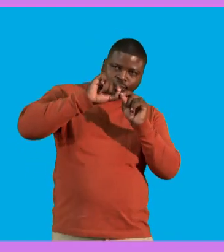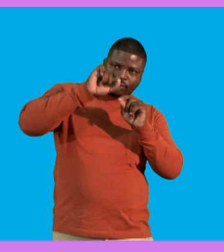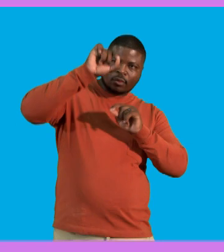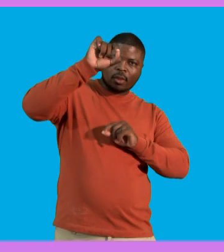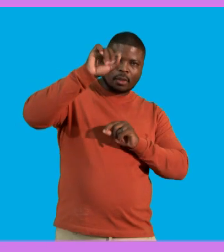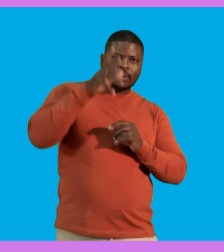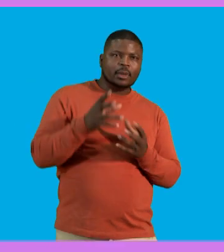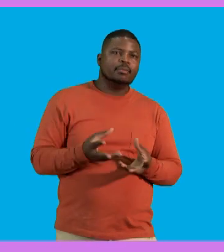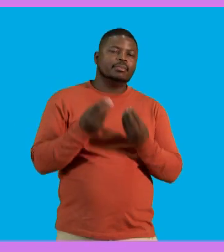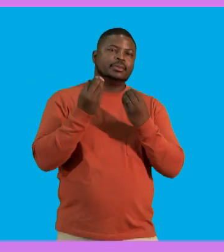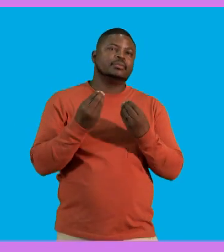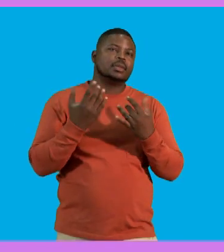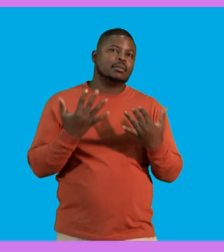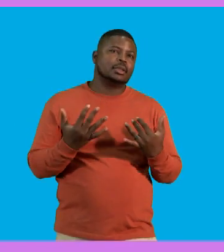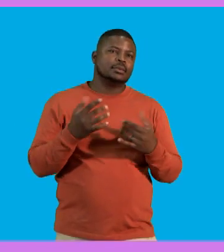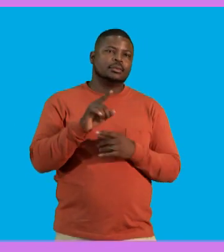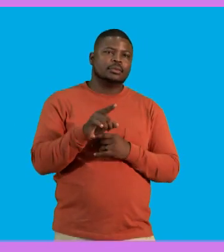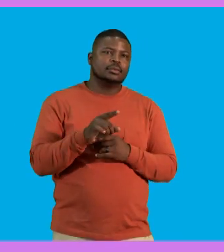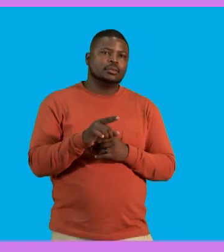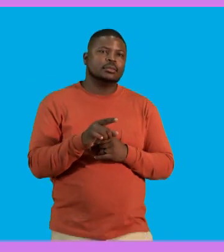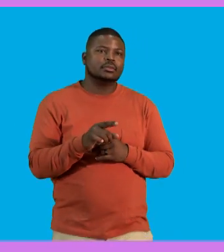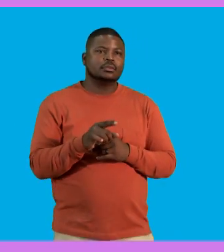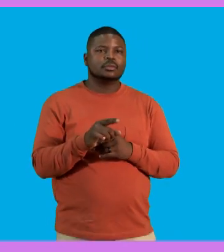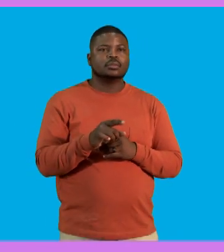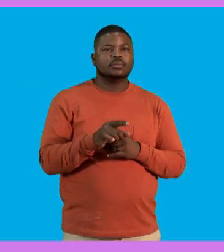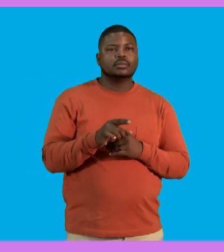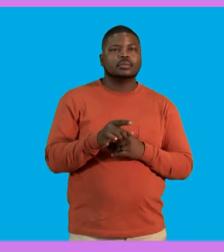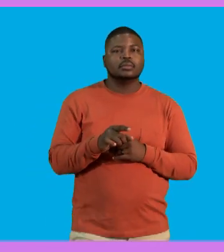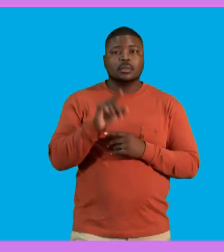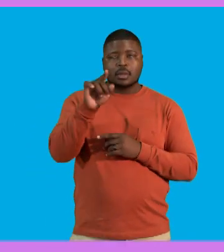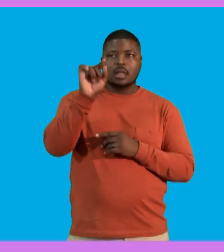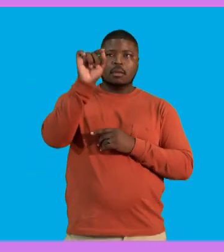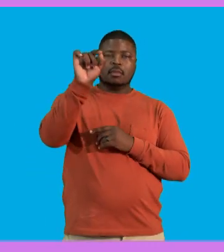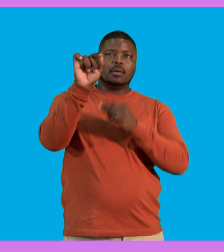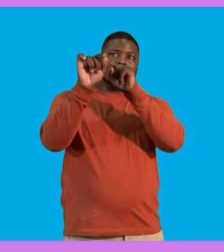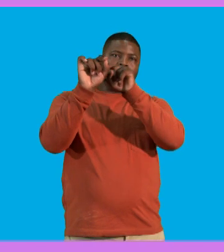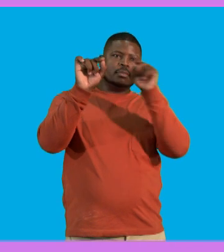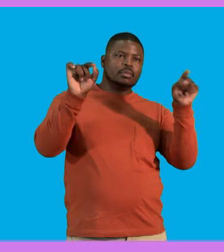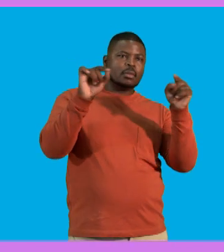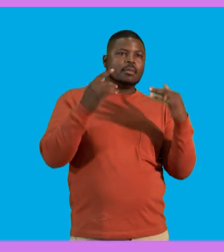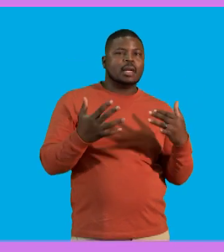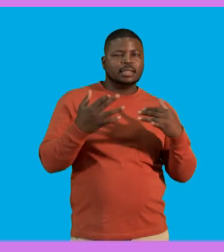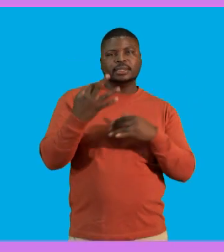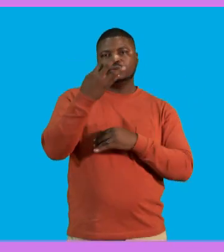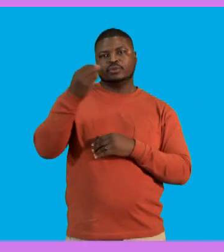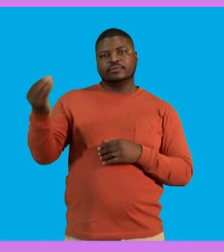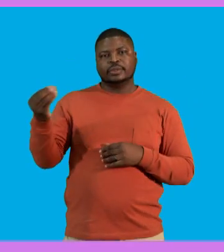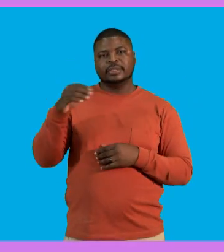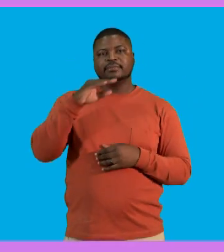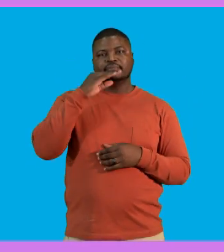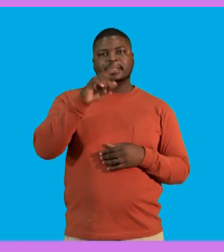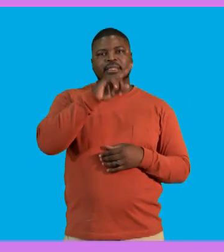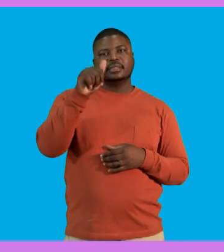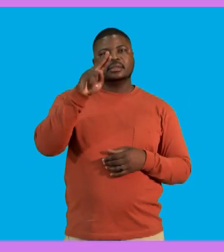as possible. It gives us that point there. And then when we cross it over to our cost, it gives us 300. So it